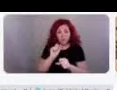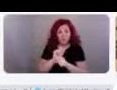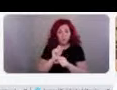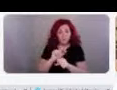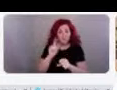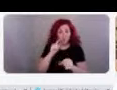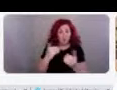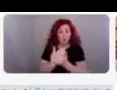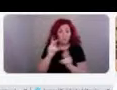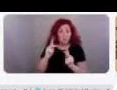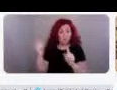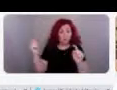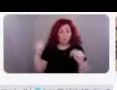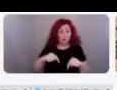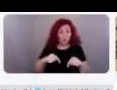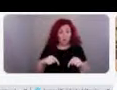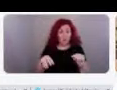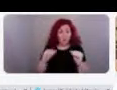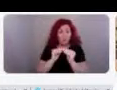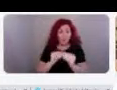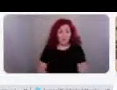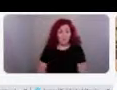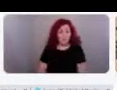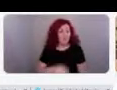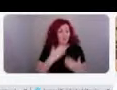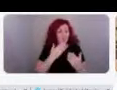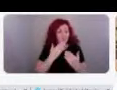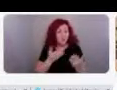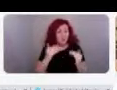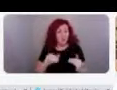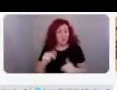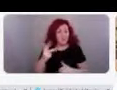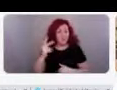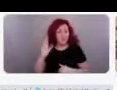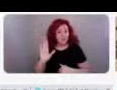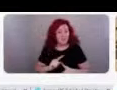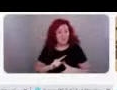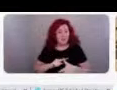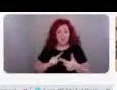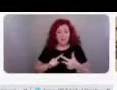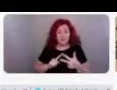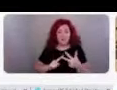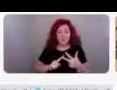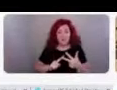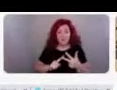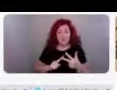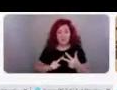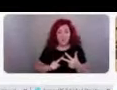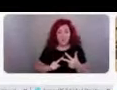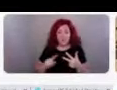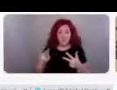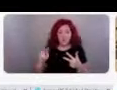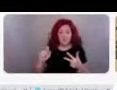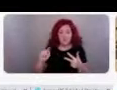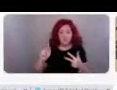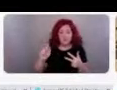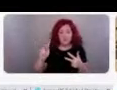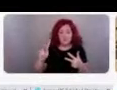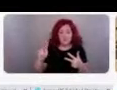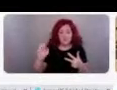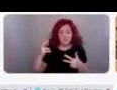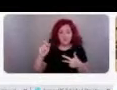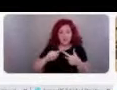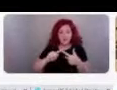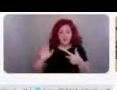more thank you our next three speakers i'm gonna chat dahia craig